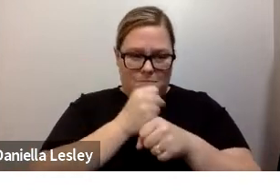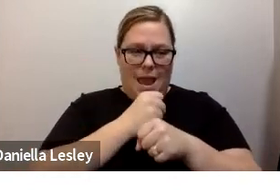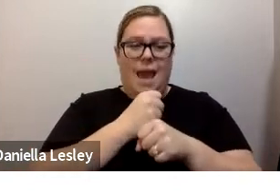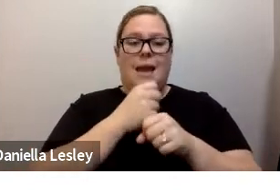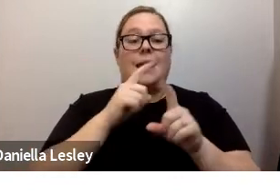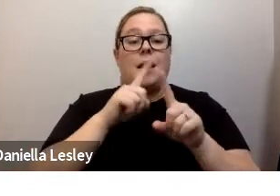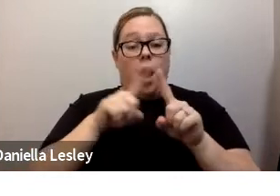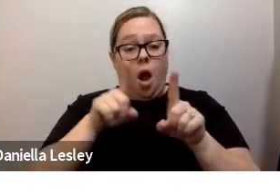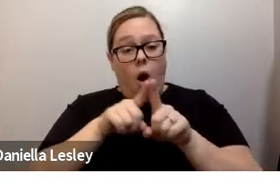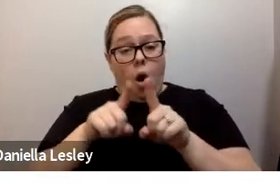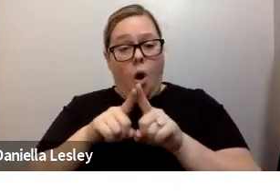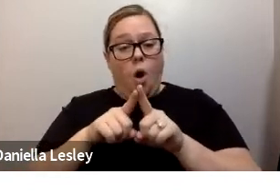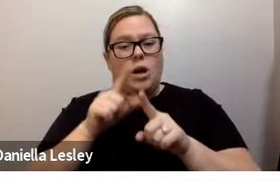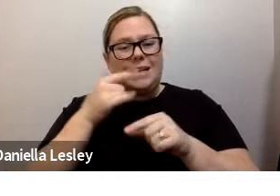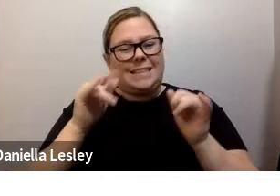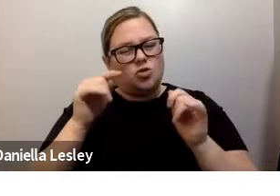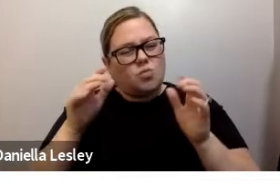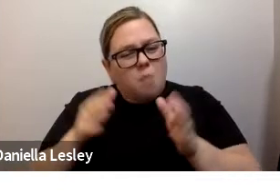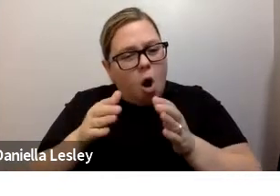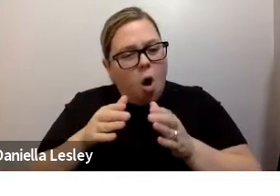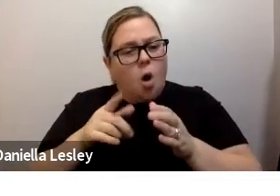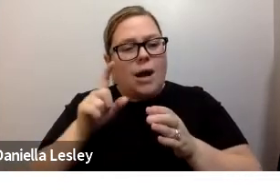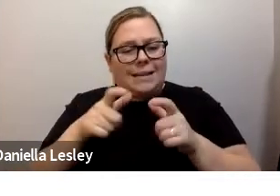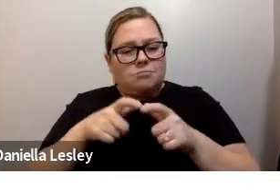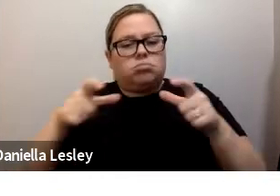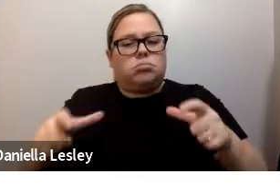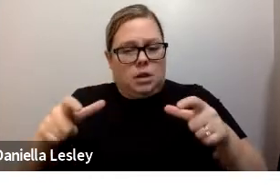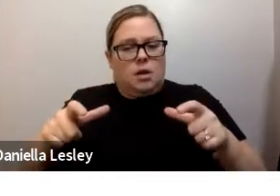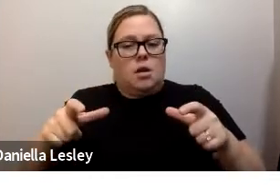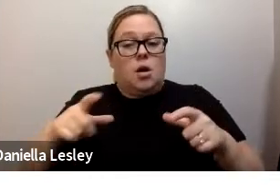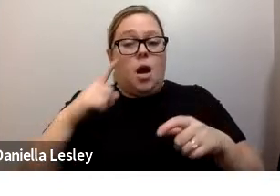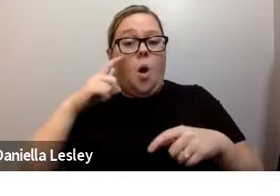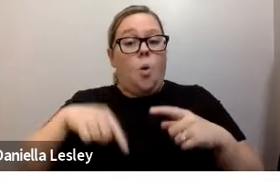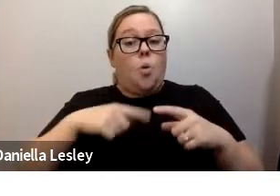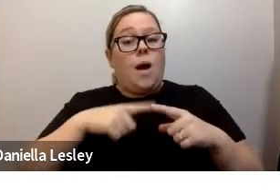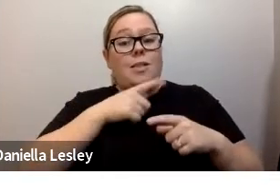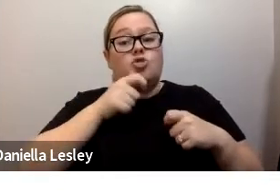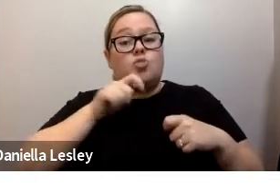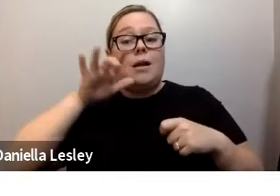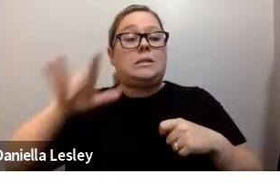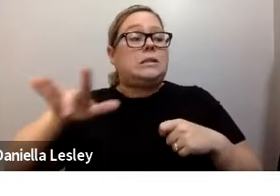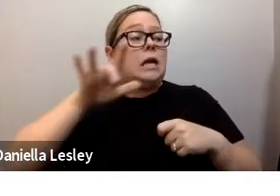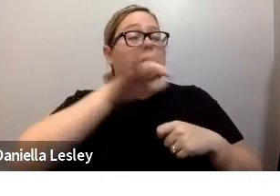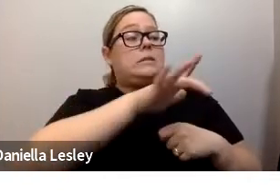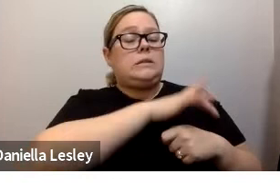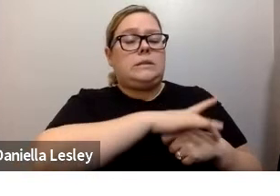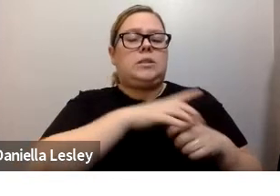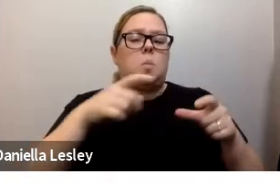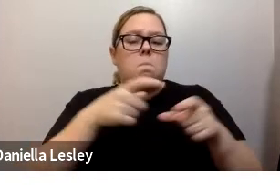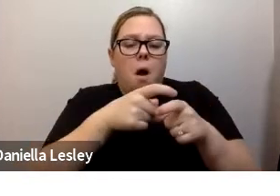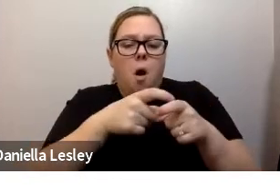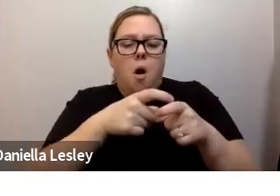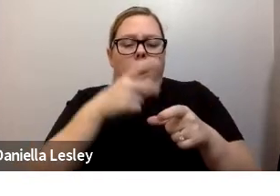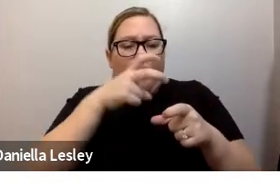the whole time, the buttons were still a little bit too small. So when they reached out, they had to actually look for them, which was introducing some frustration.